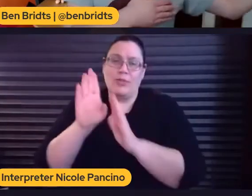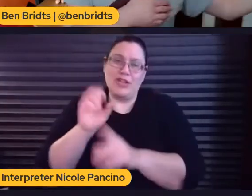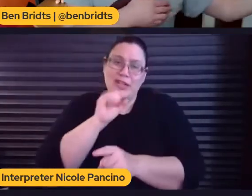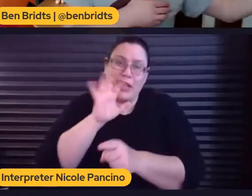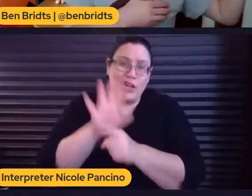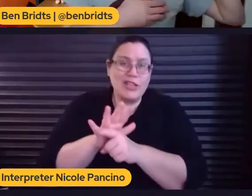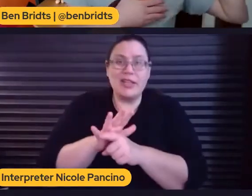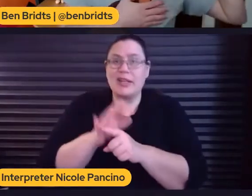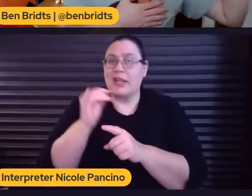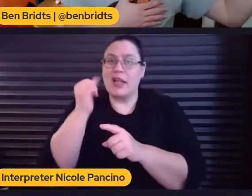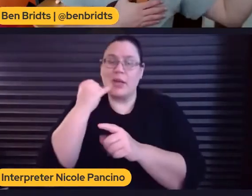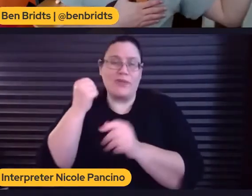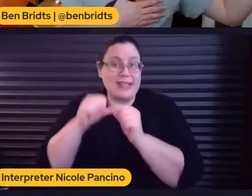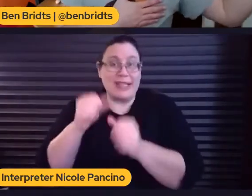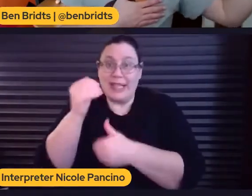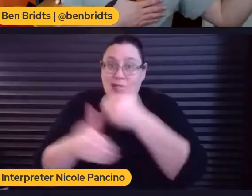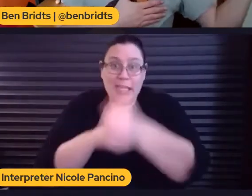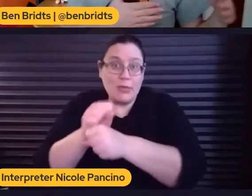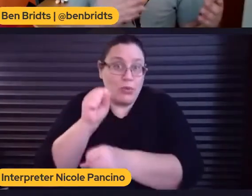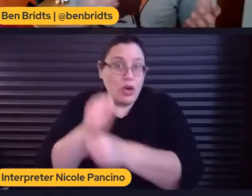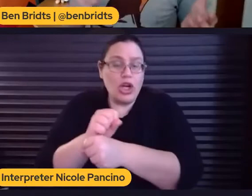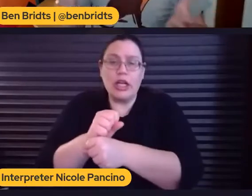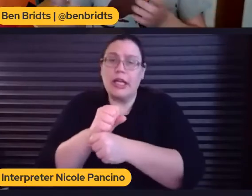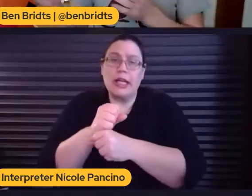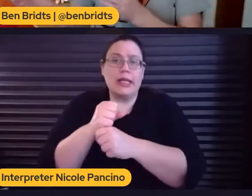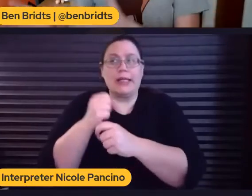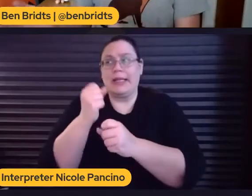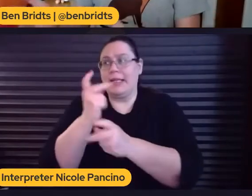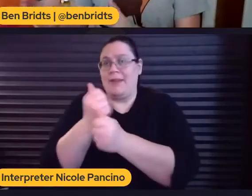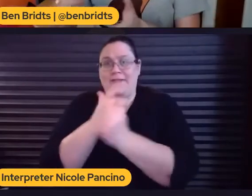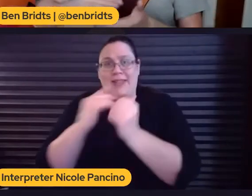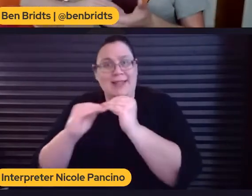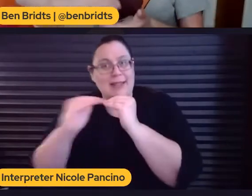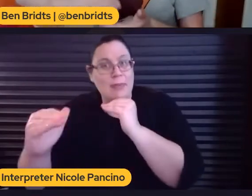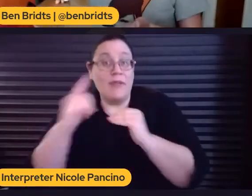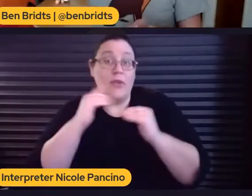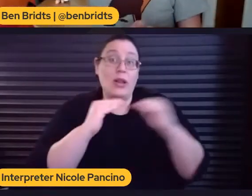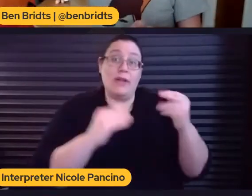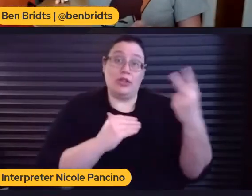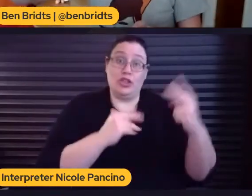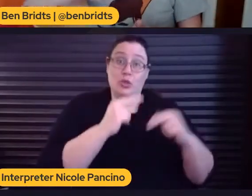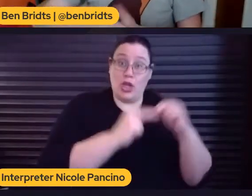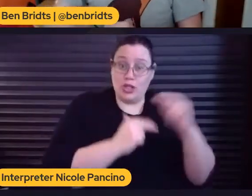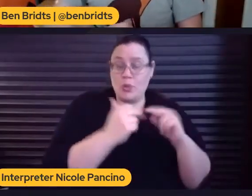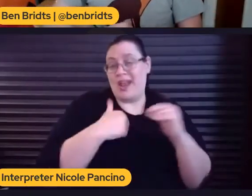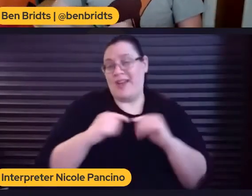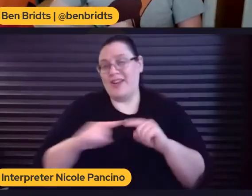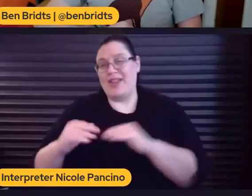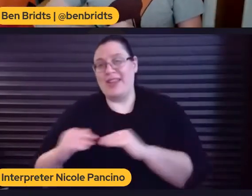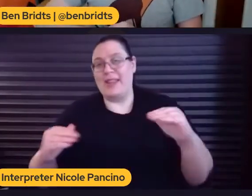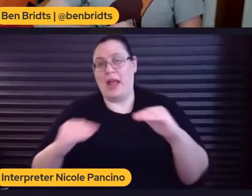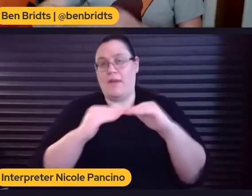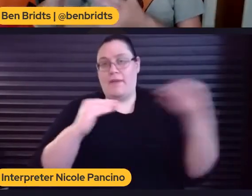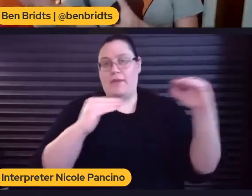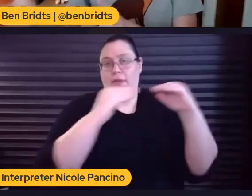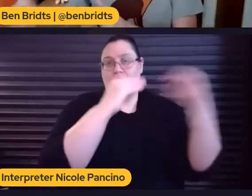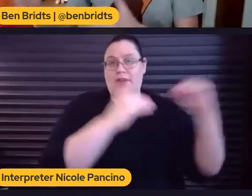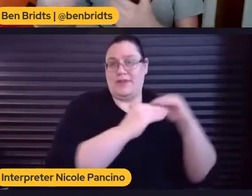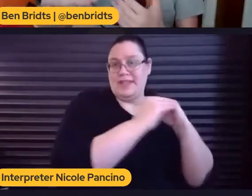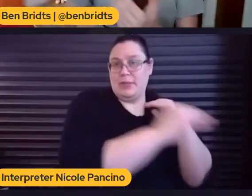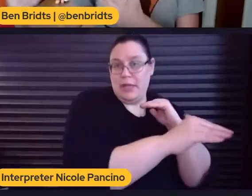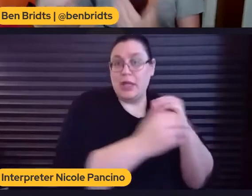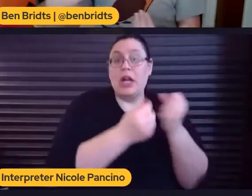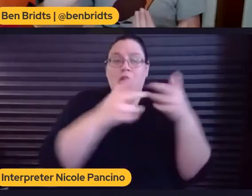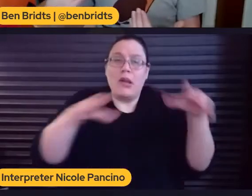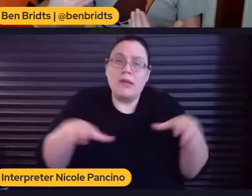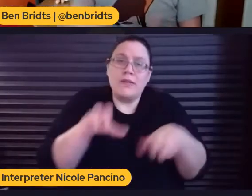going to keep working. That's the API is stable. For the level 2 constructs, there are levels of stability, and there's like a lot of effort put in there